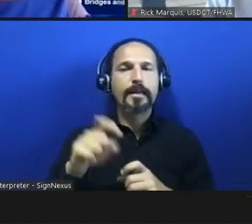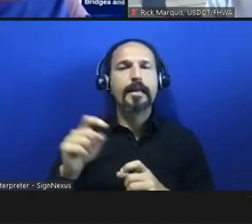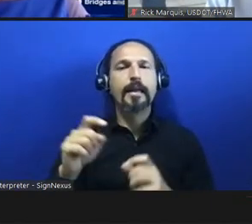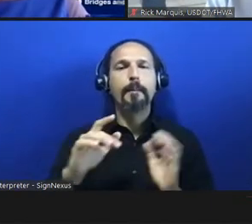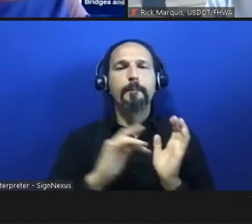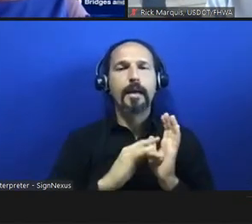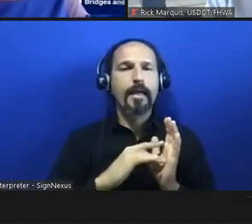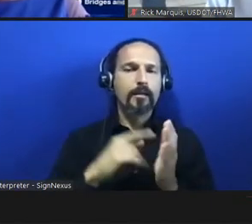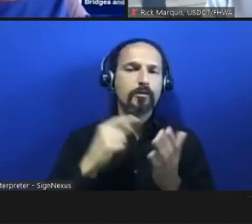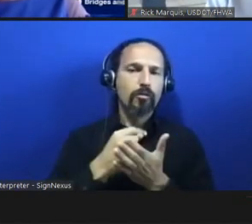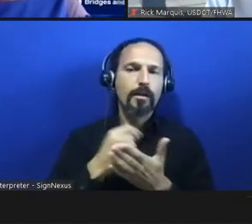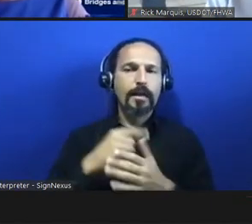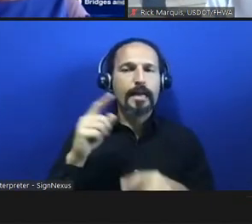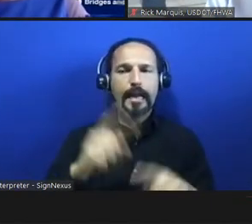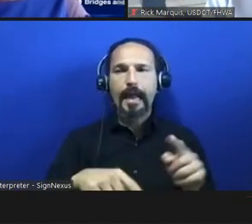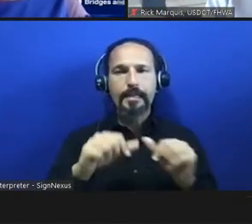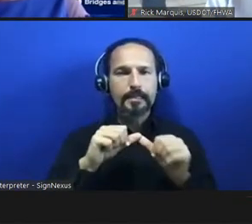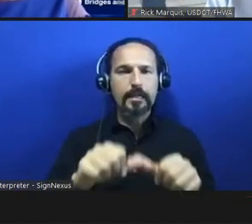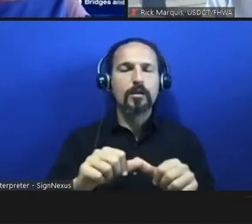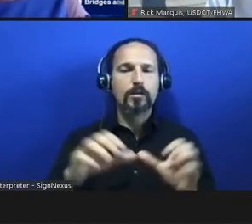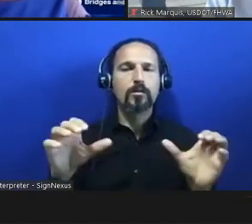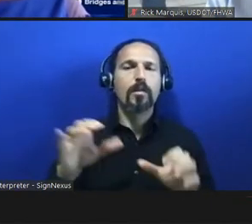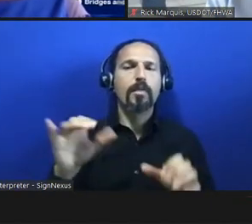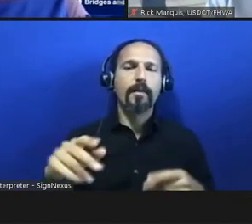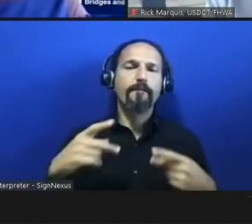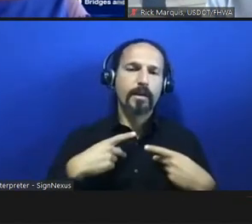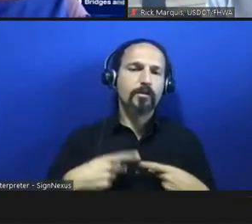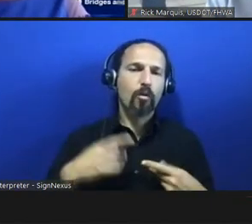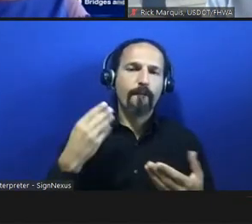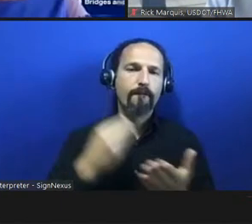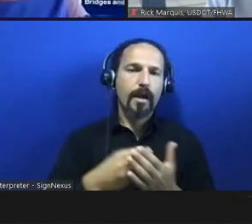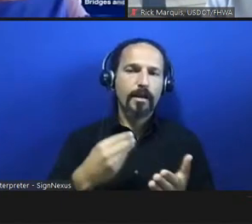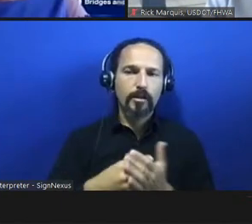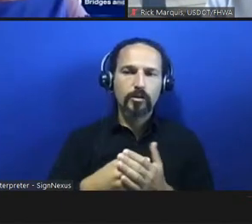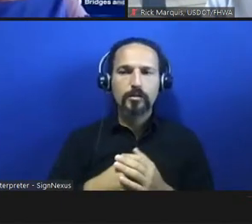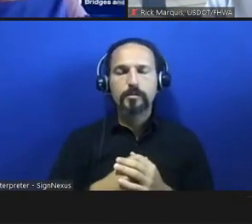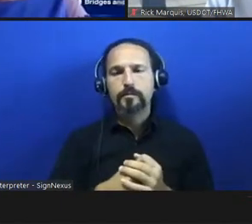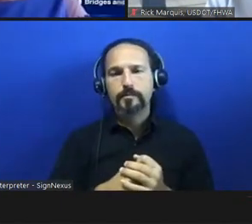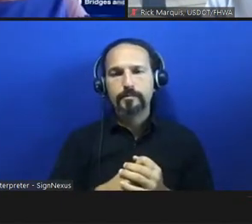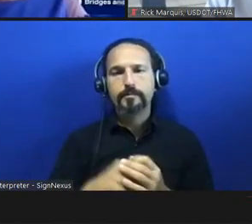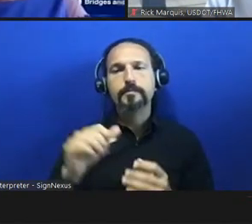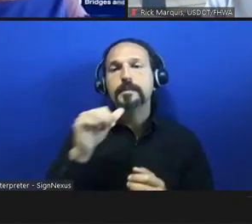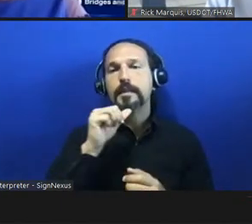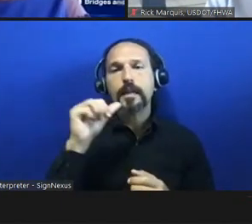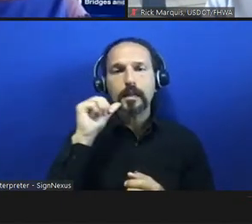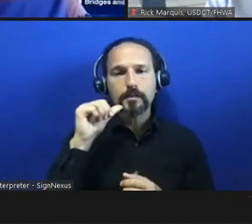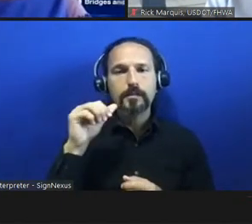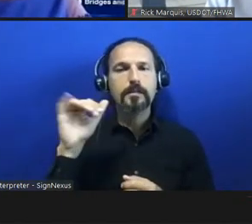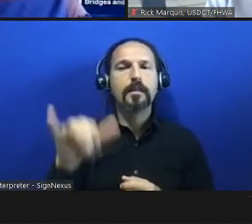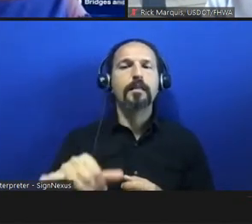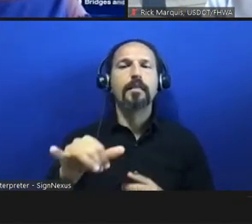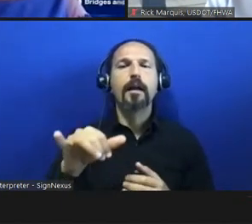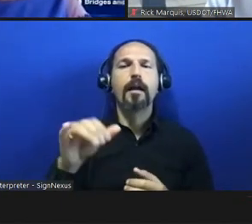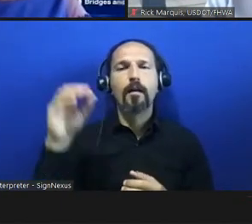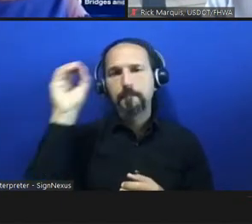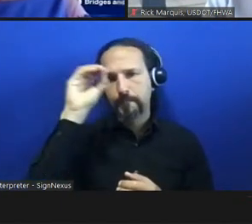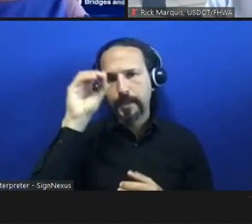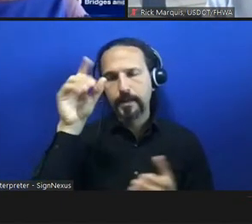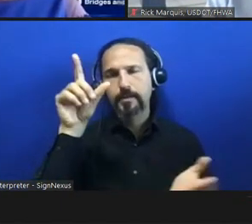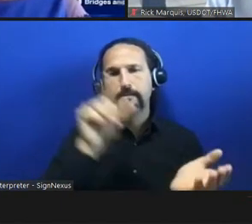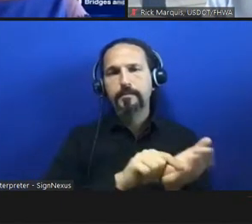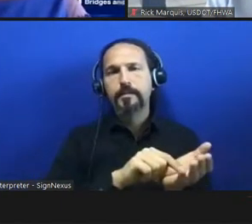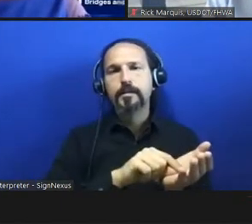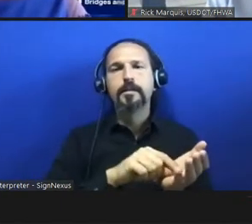and just can't sustain doing this either physically or financially um yesterday there was an op-ed in the in the Daily News